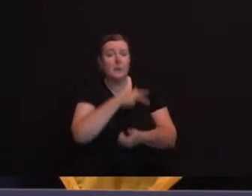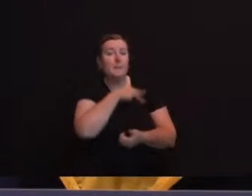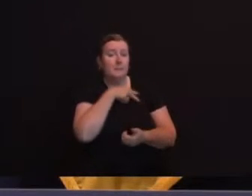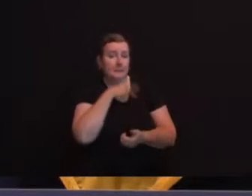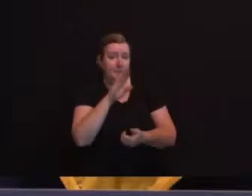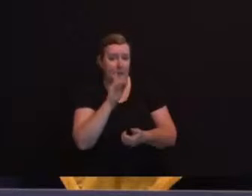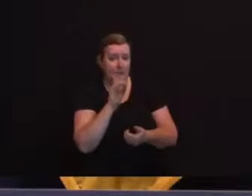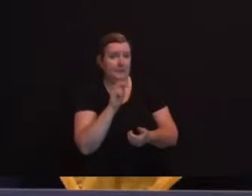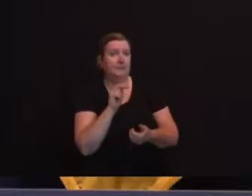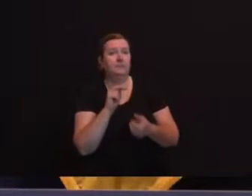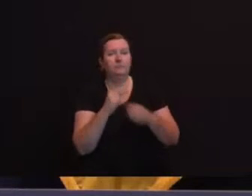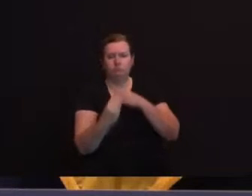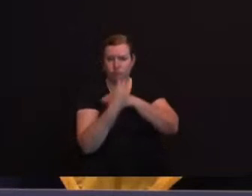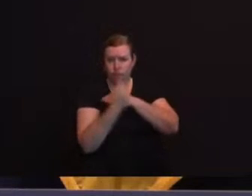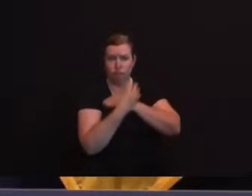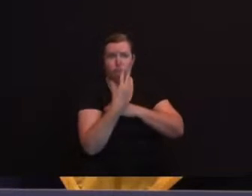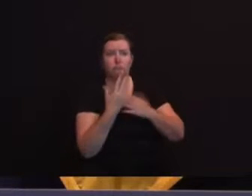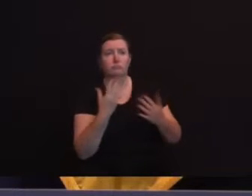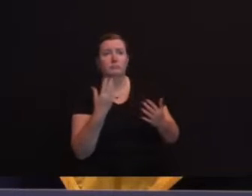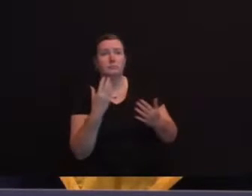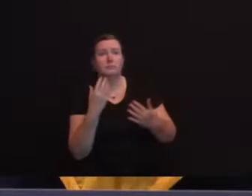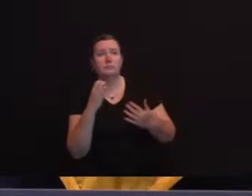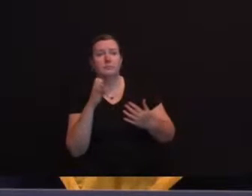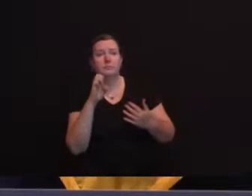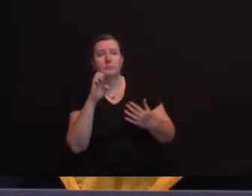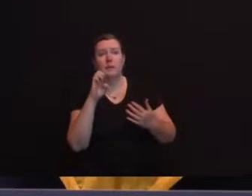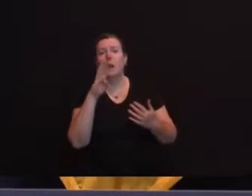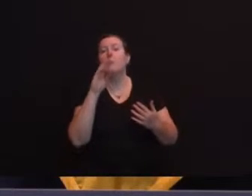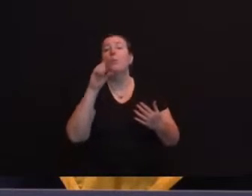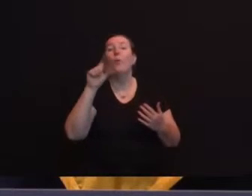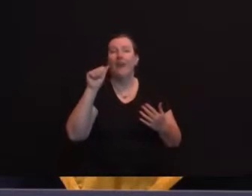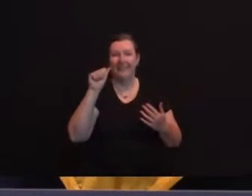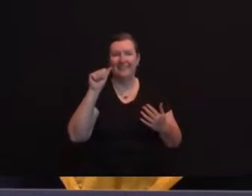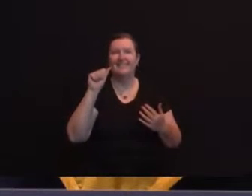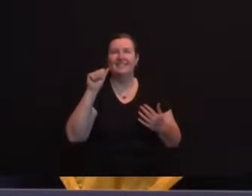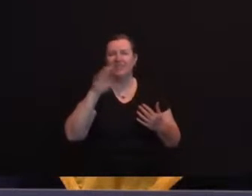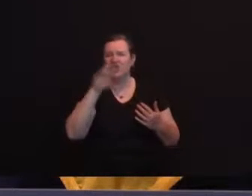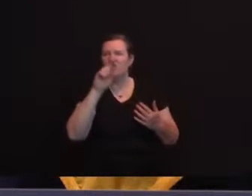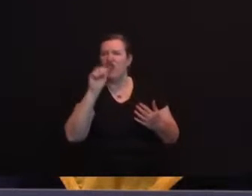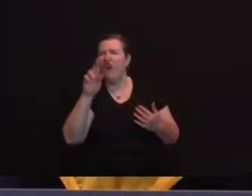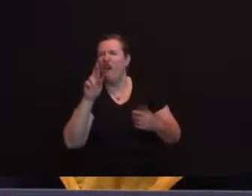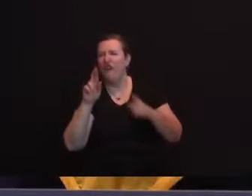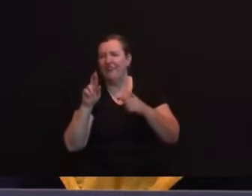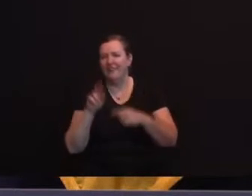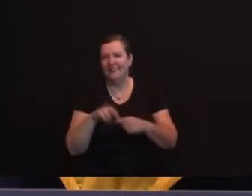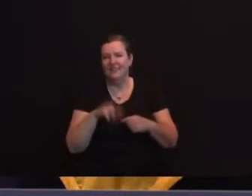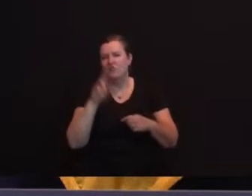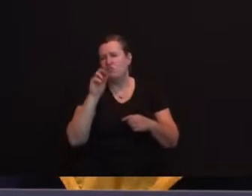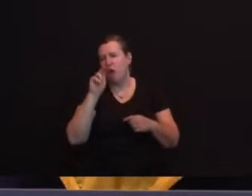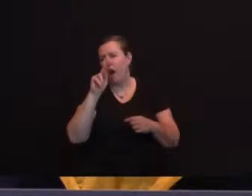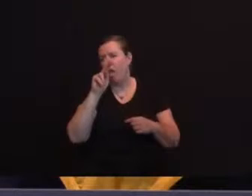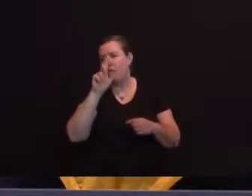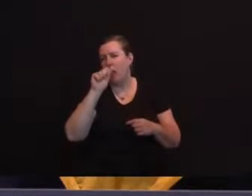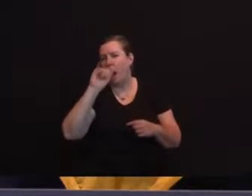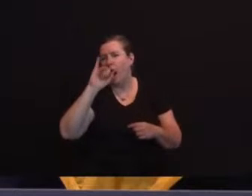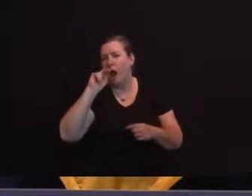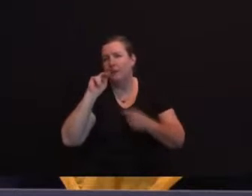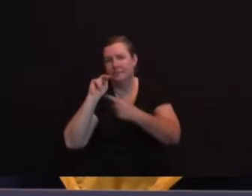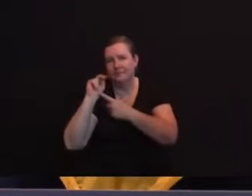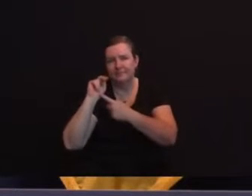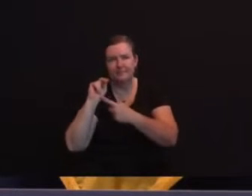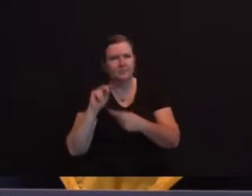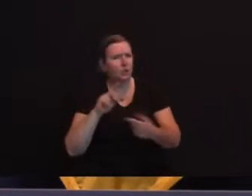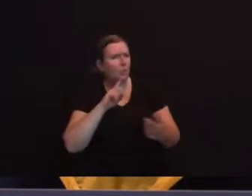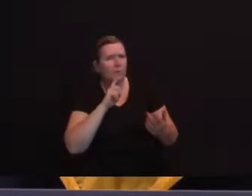was the Ebola czar. And early on, he said, one of the things we found, that the bully pulpit works, pleading